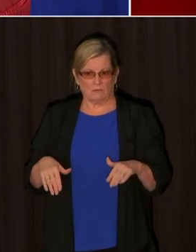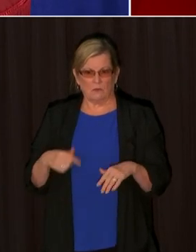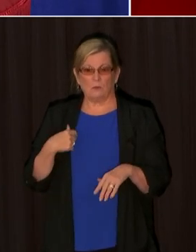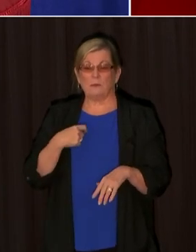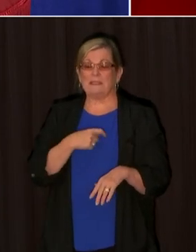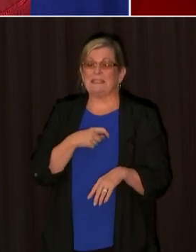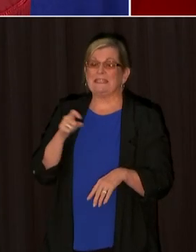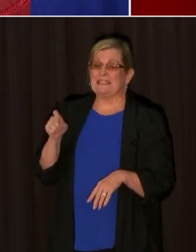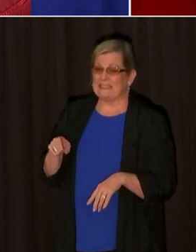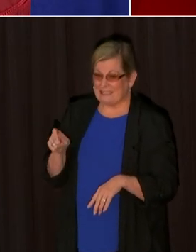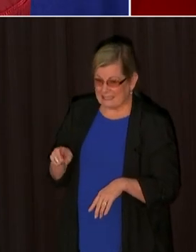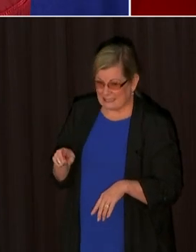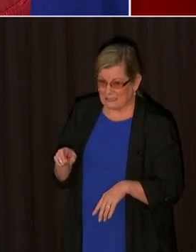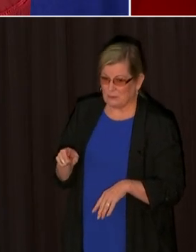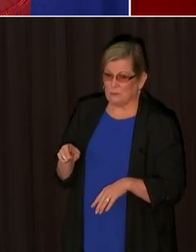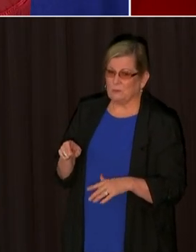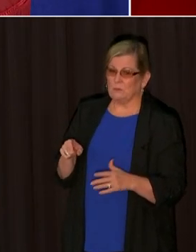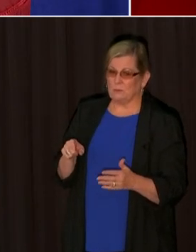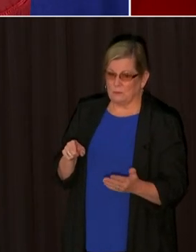of emergency for